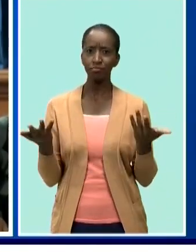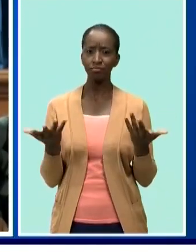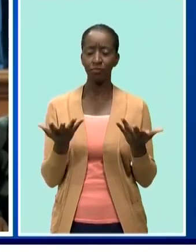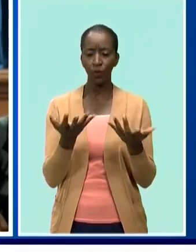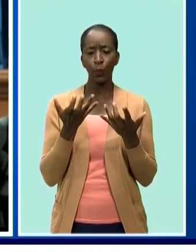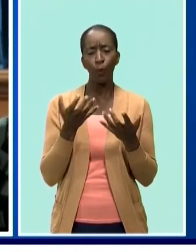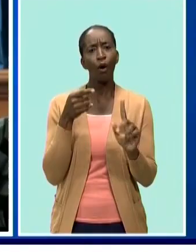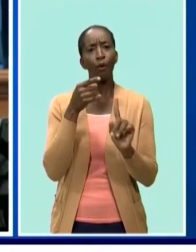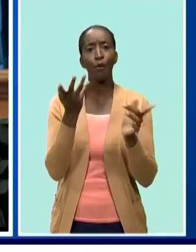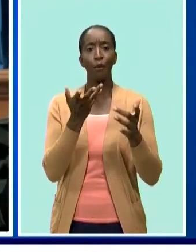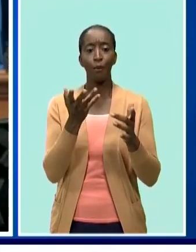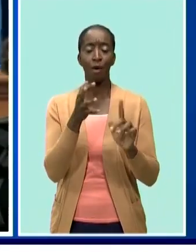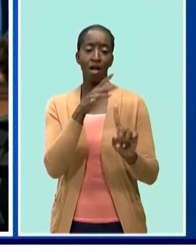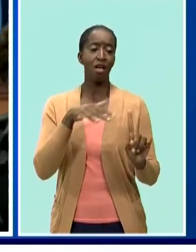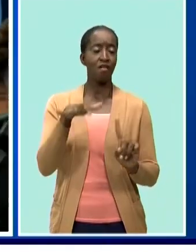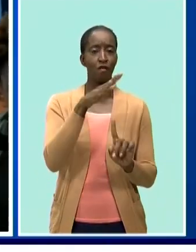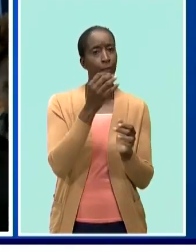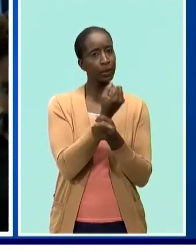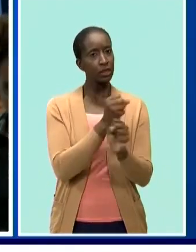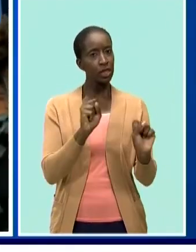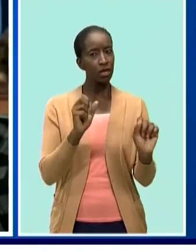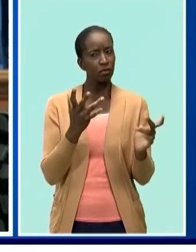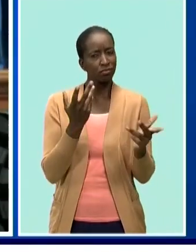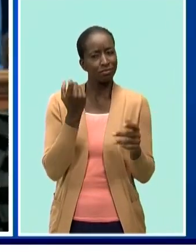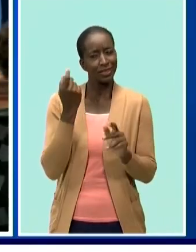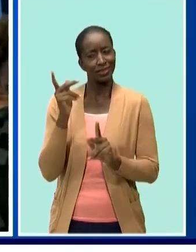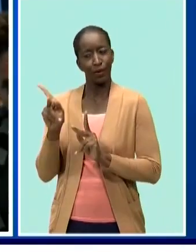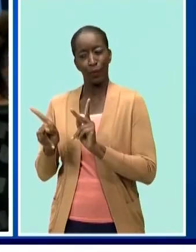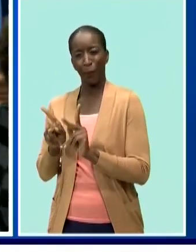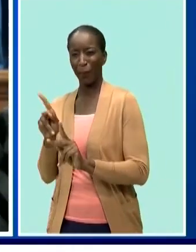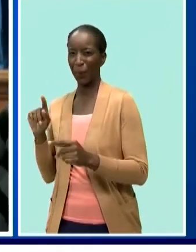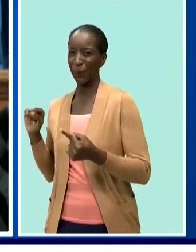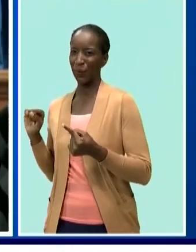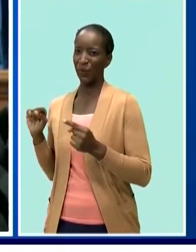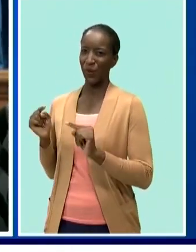and then, you know, you're disproportionately hurting other people. And I don't think that's the intention.